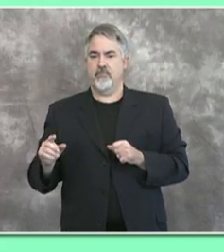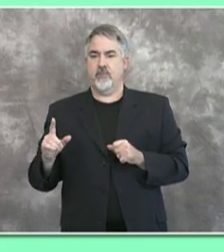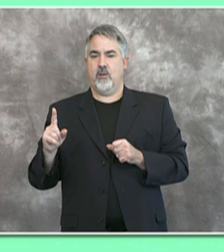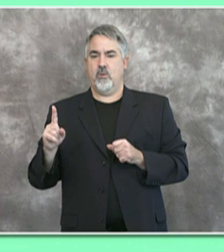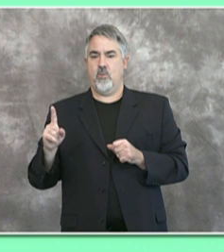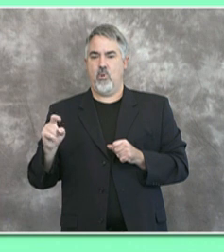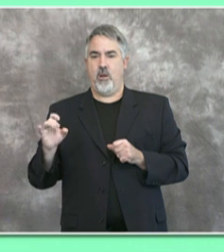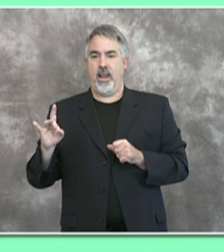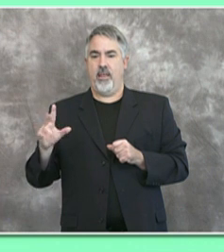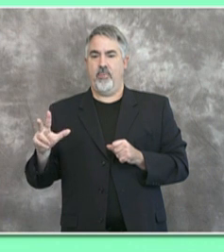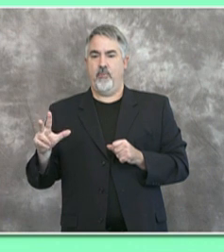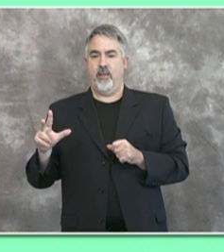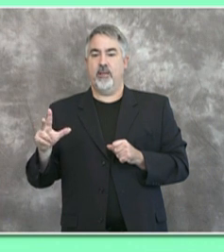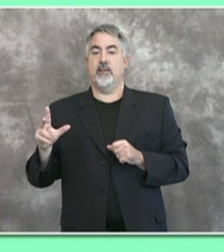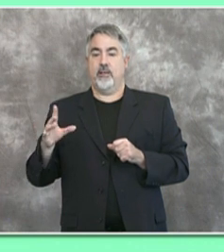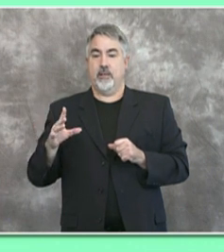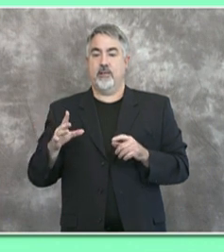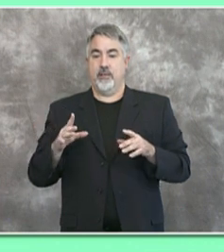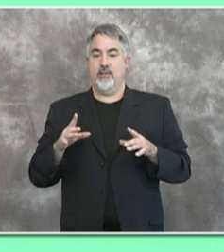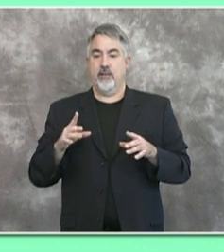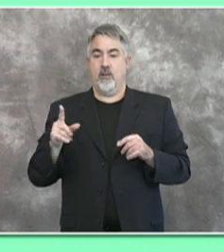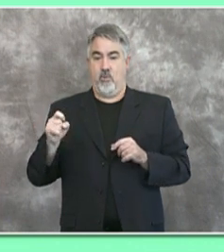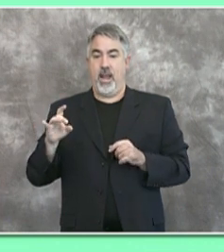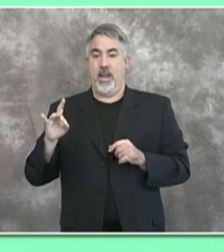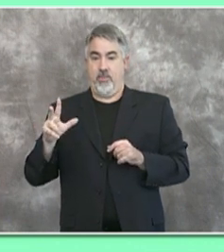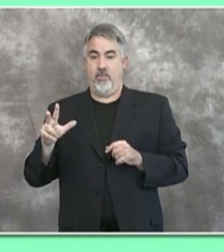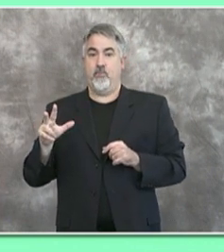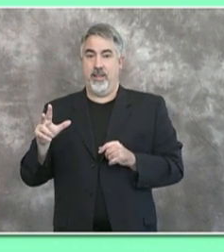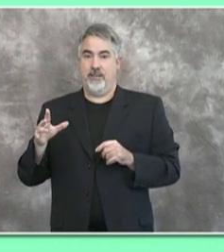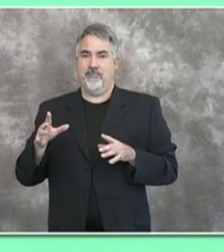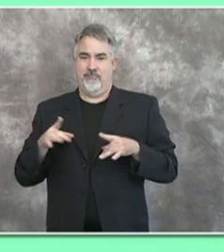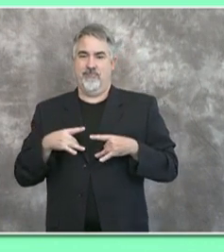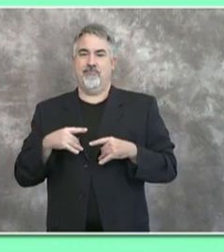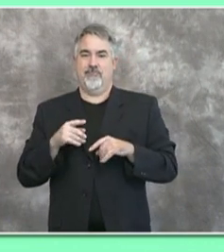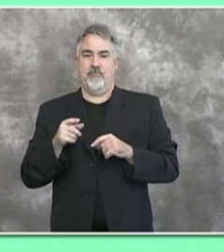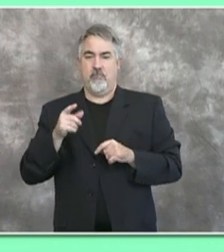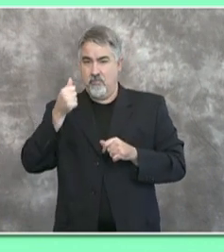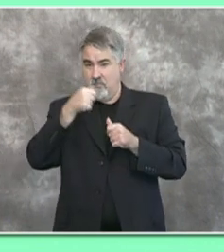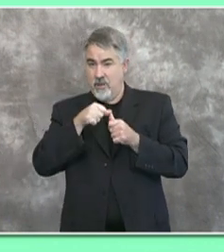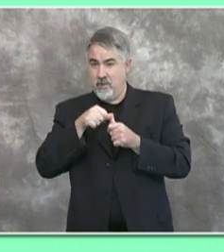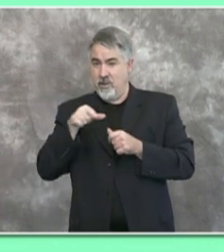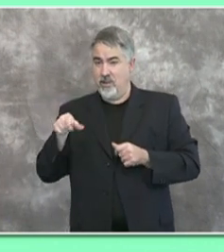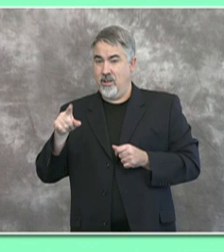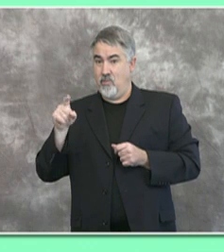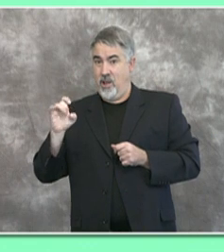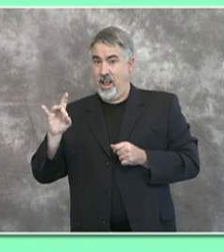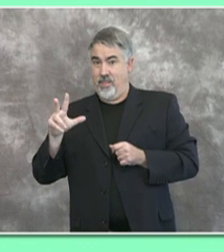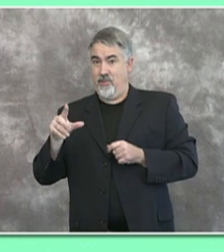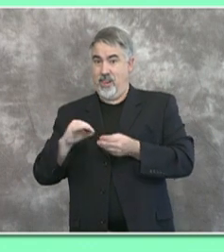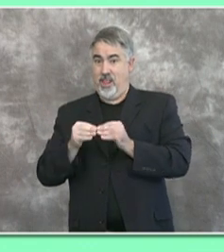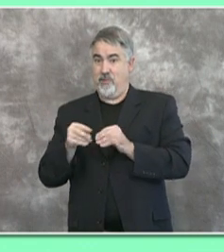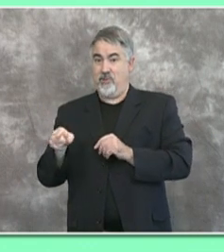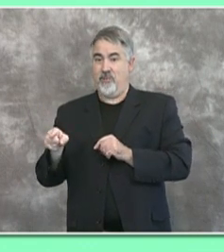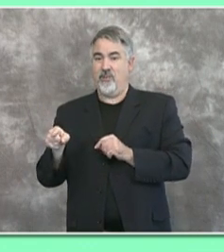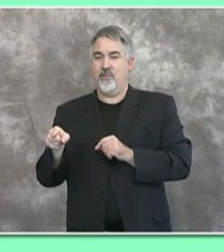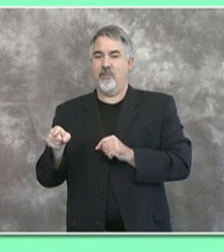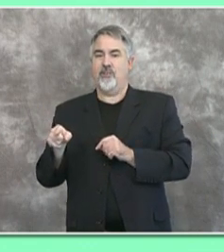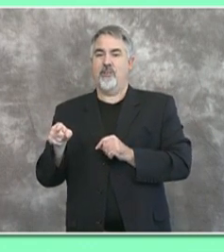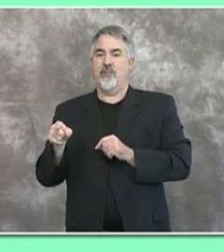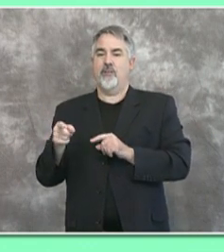183 positive cases. Now, it is important to keep in context that 183 positive cases is out of